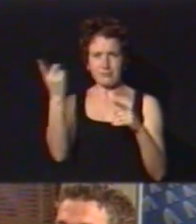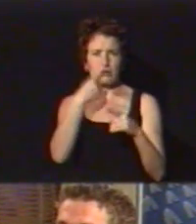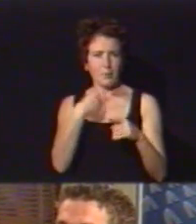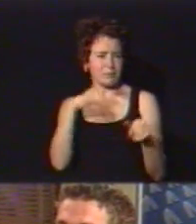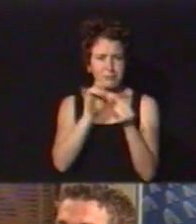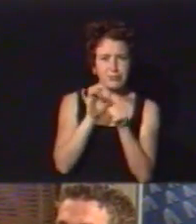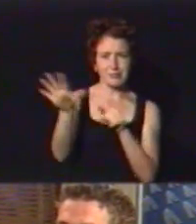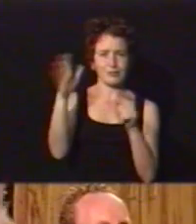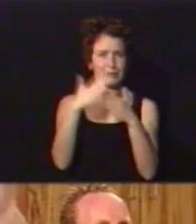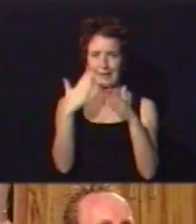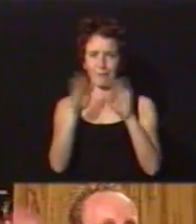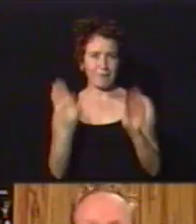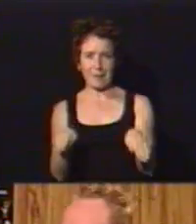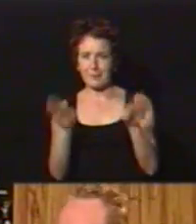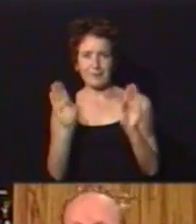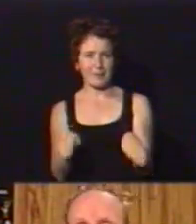it's apparently a fabulous venue. Huge.